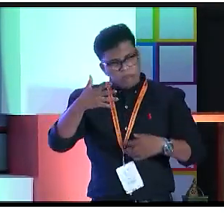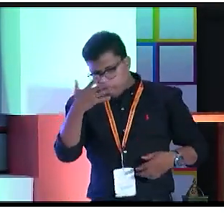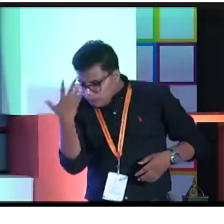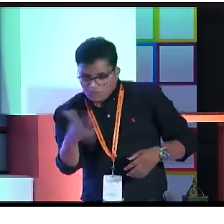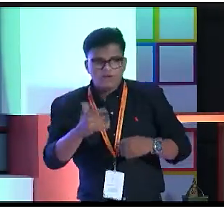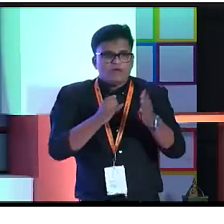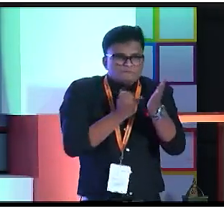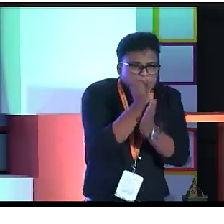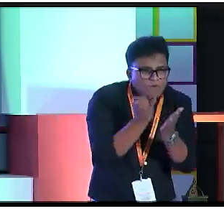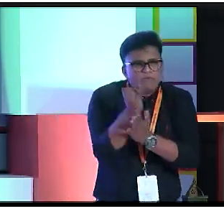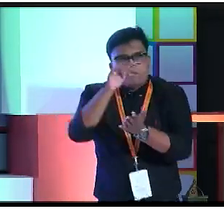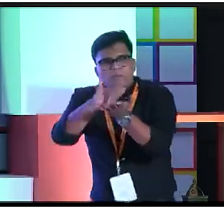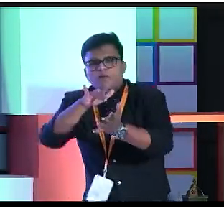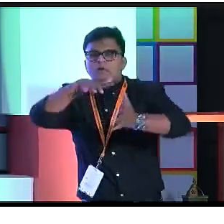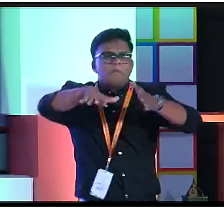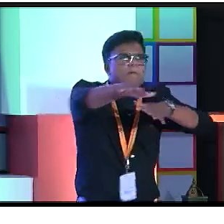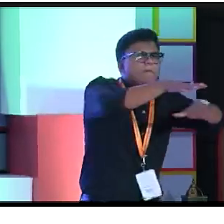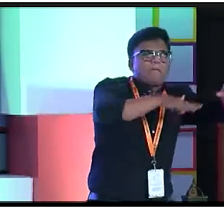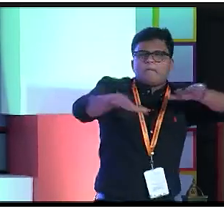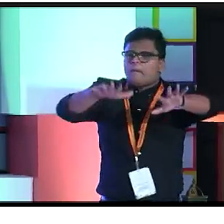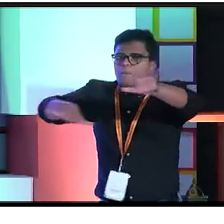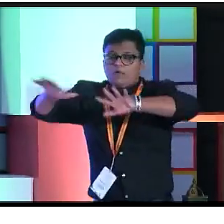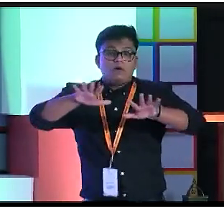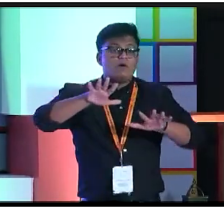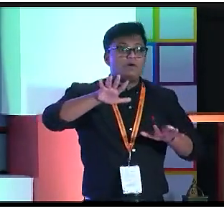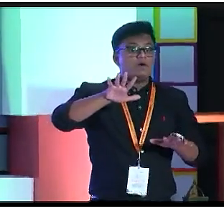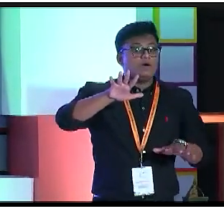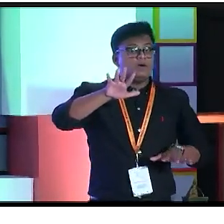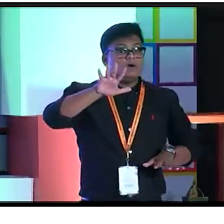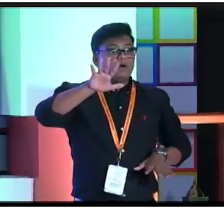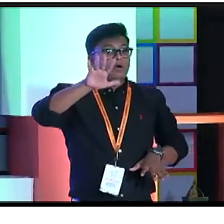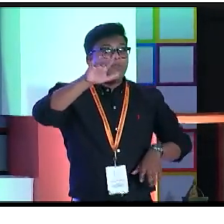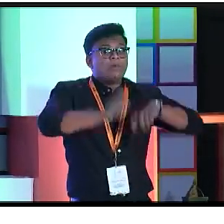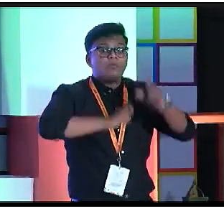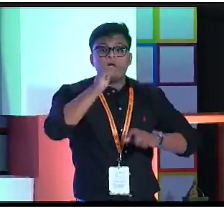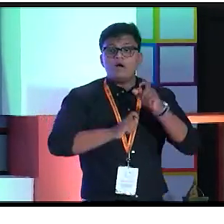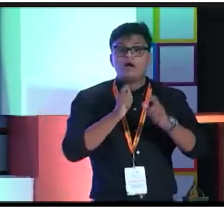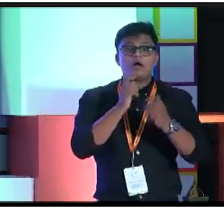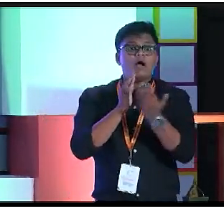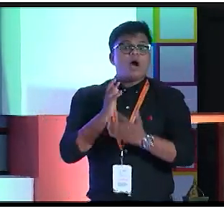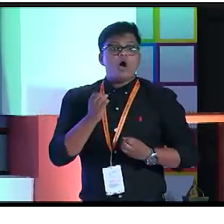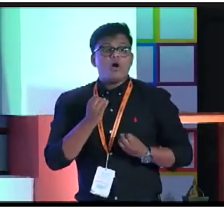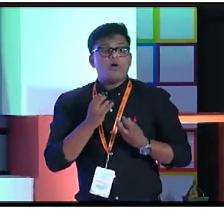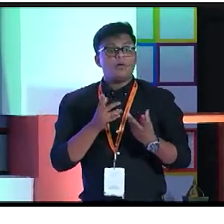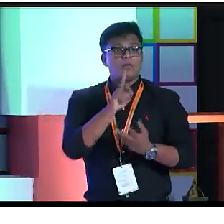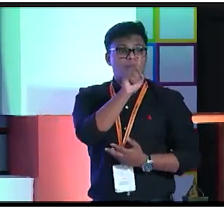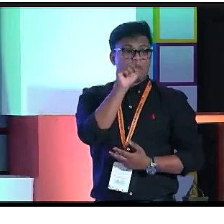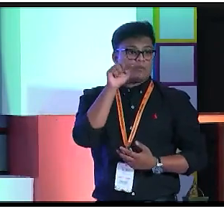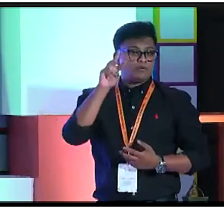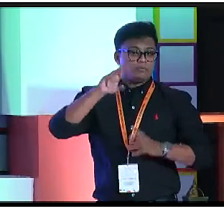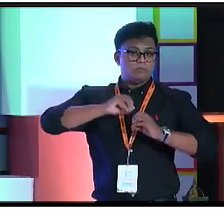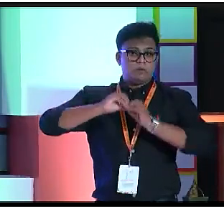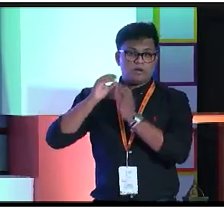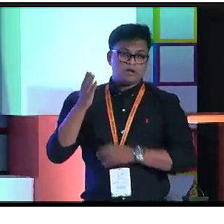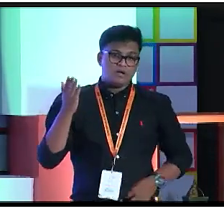the country. We want to reach out to 1.3 billion people with the message of inclusion.